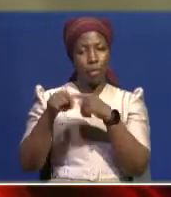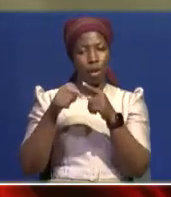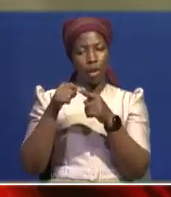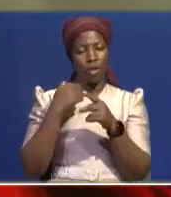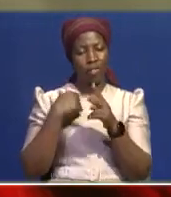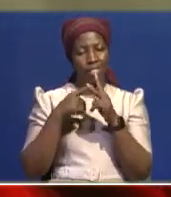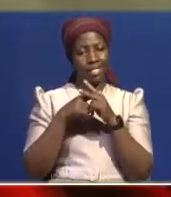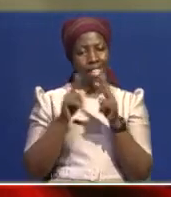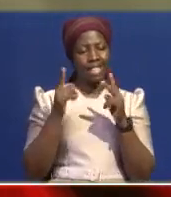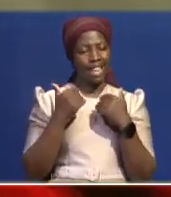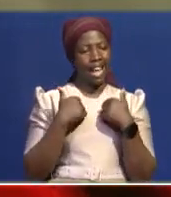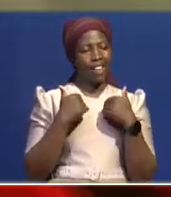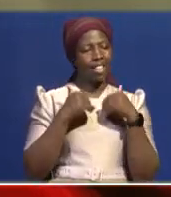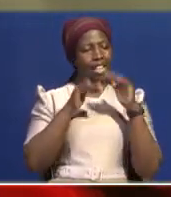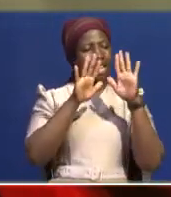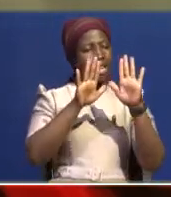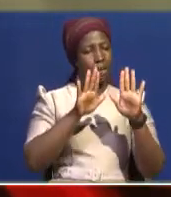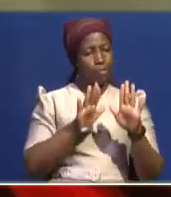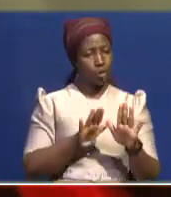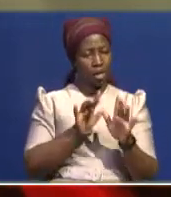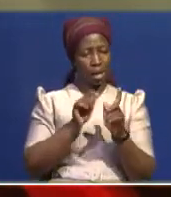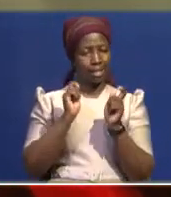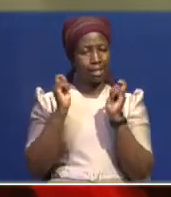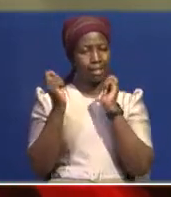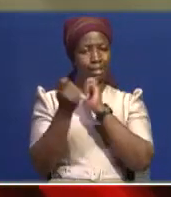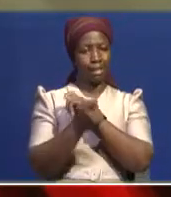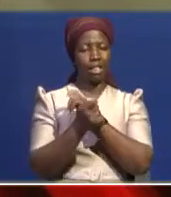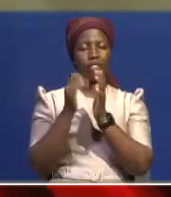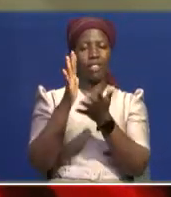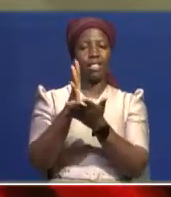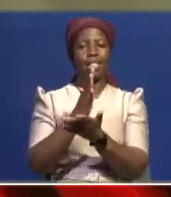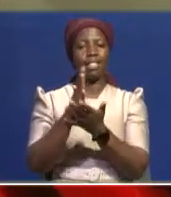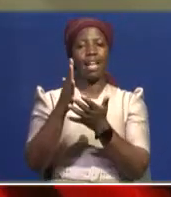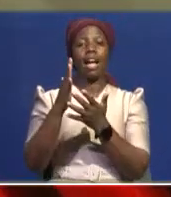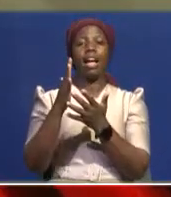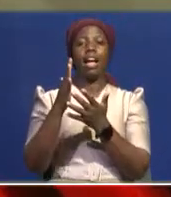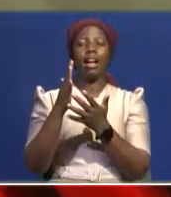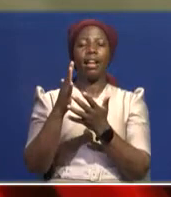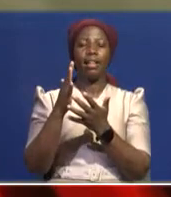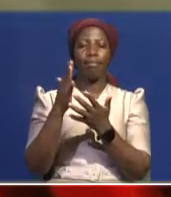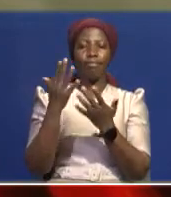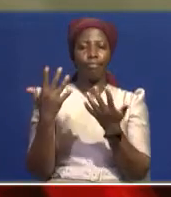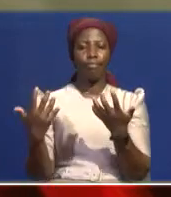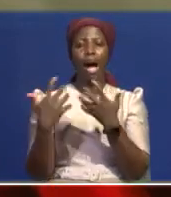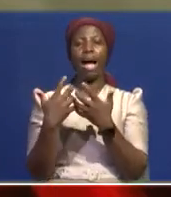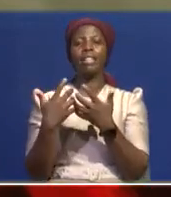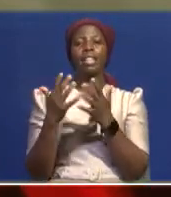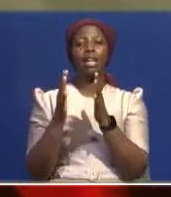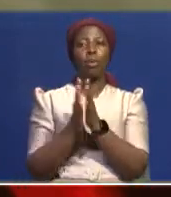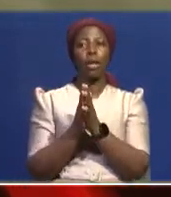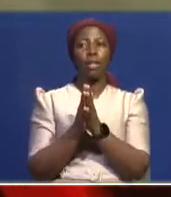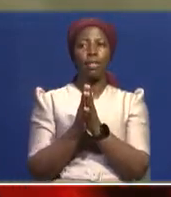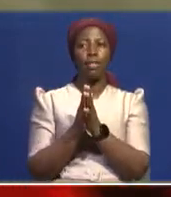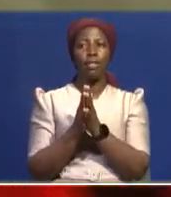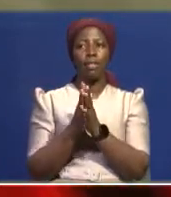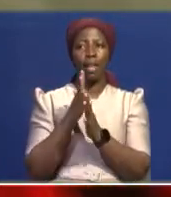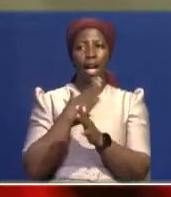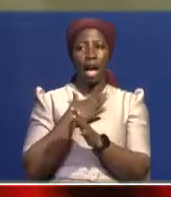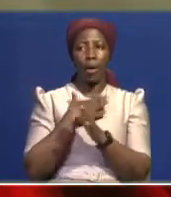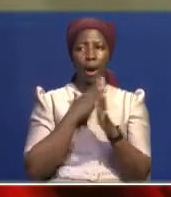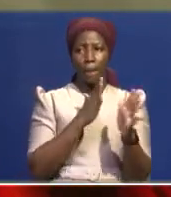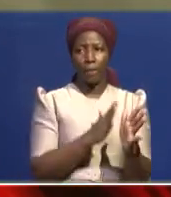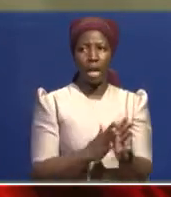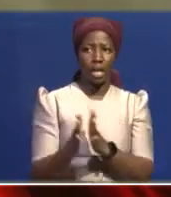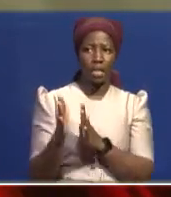embarked on a fundamental repositioning of the sector in keeping with the imperatives of our plan.